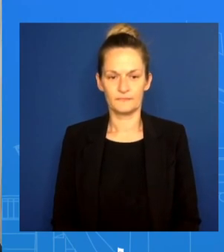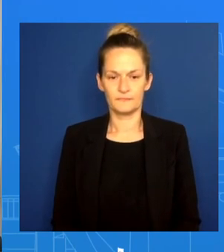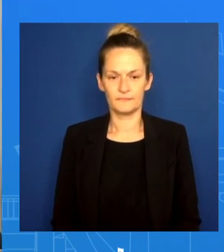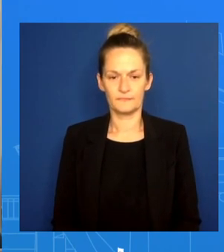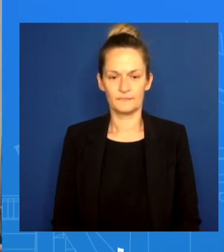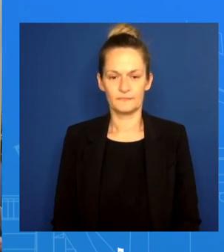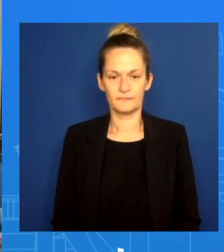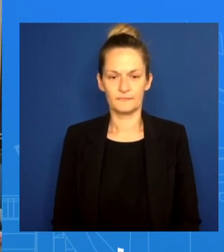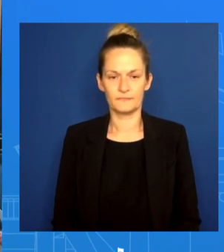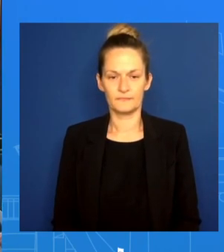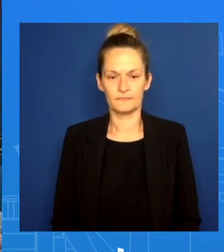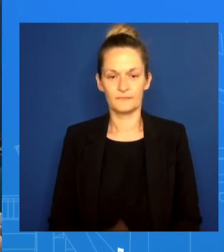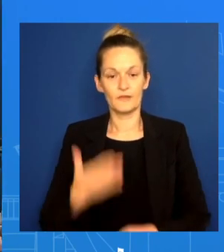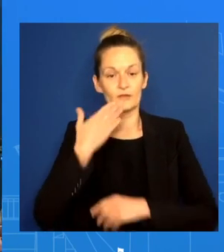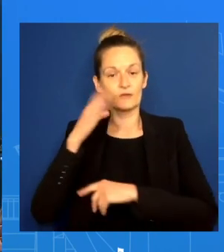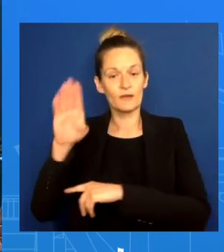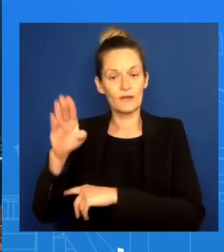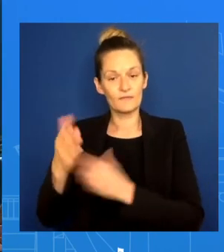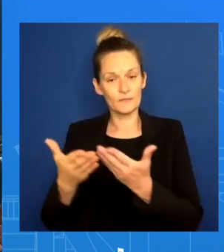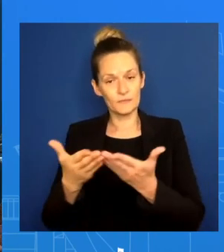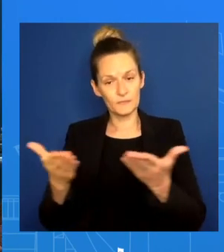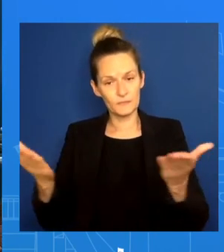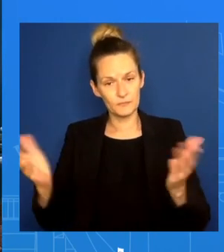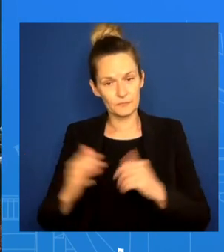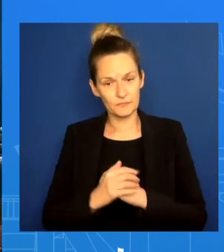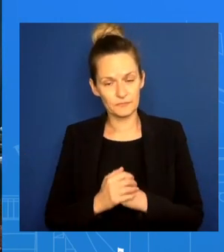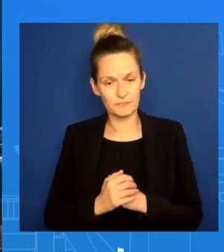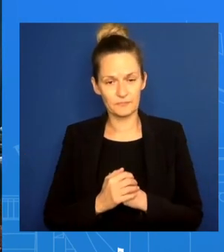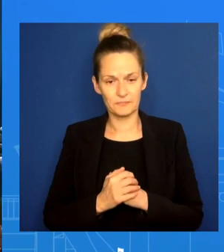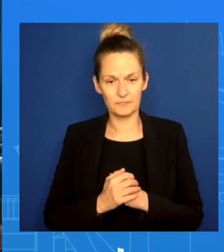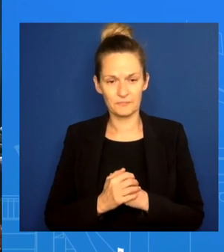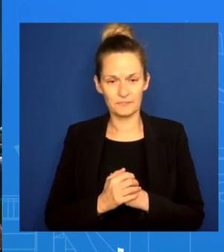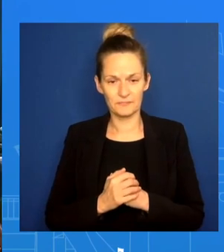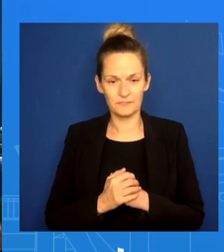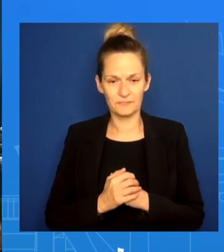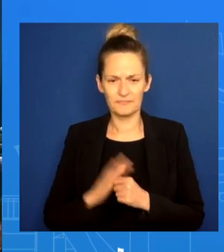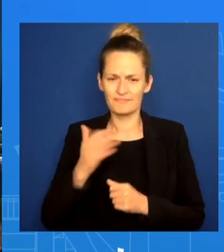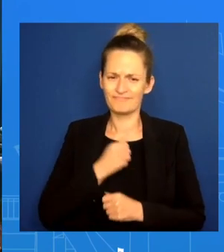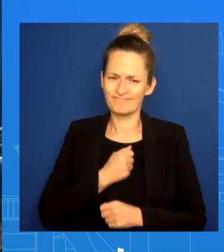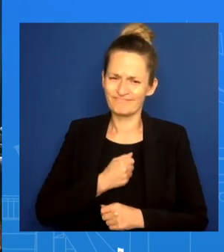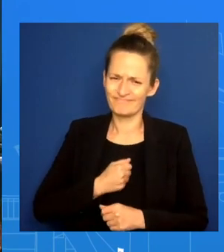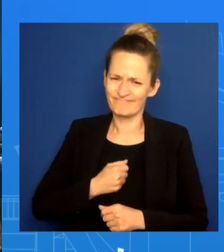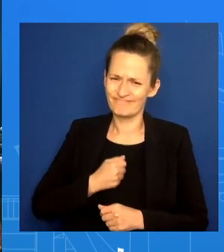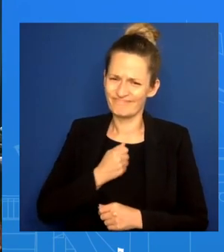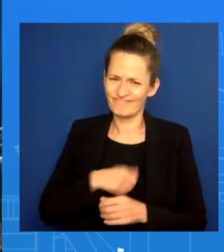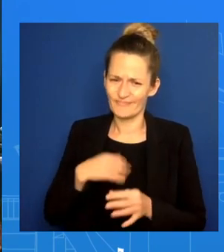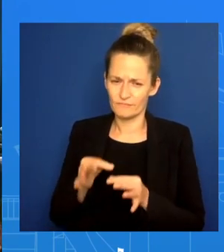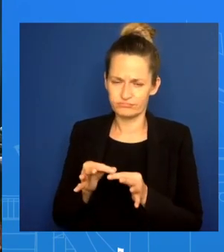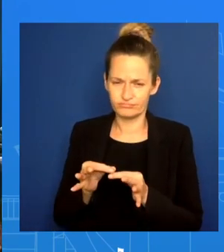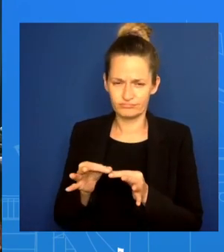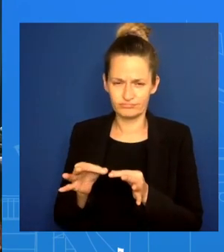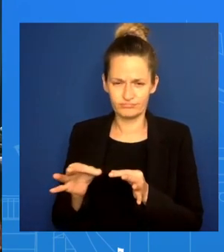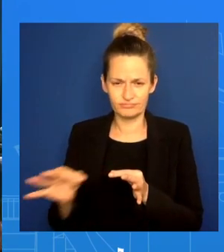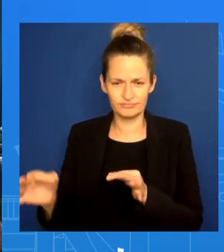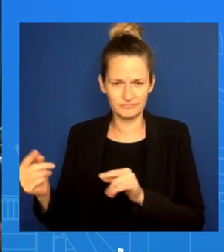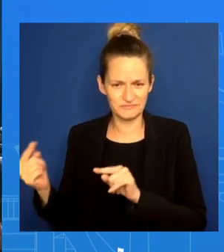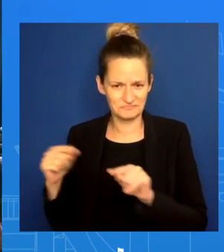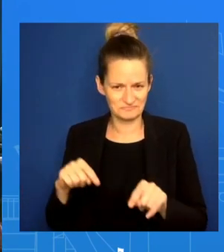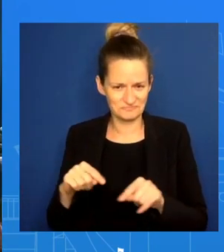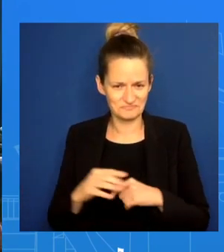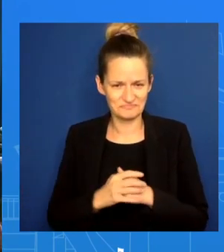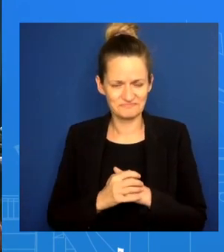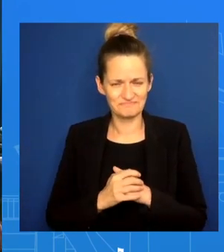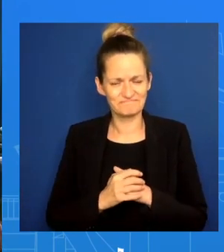Good afternoon, everybody. Good afternoon. Apologies for the delay. I so apologize for that, but thank you for all being